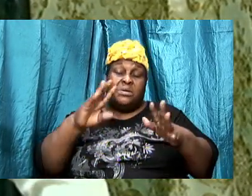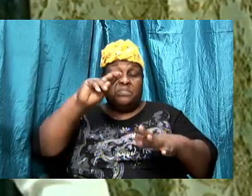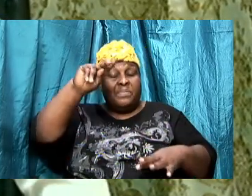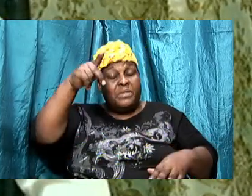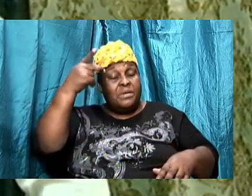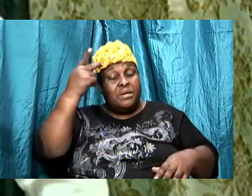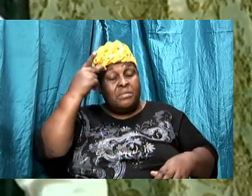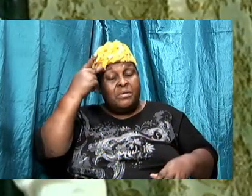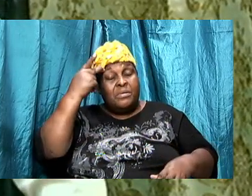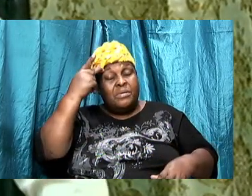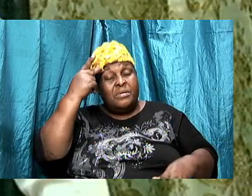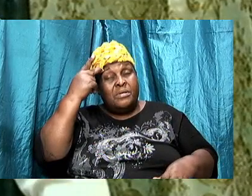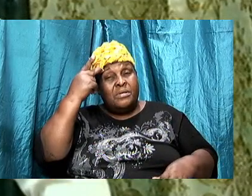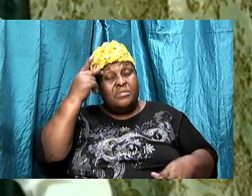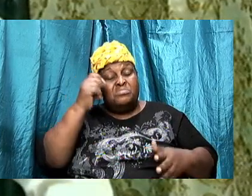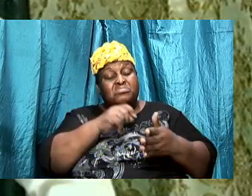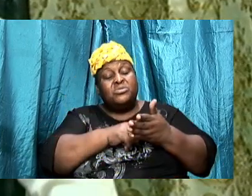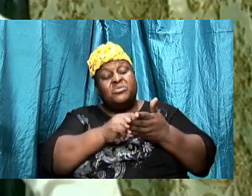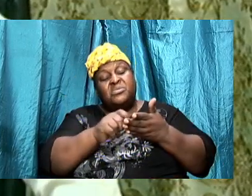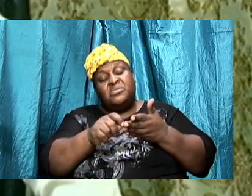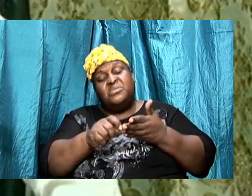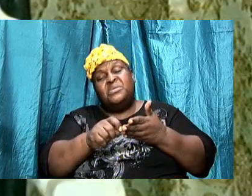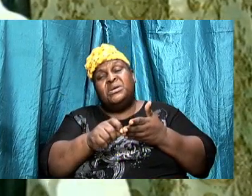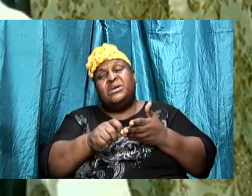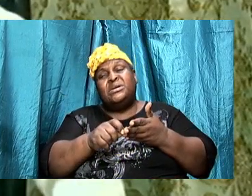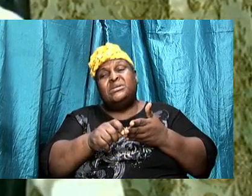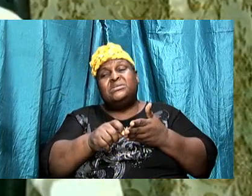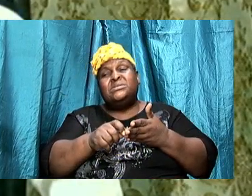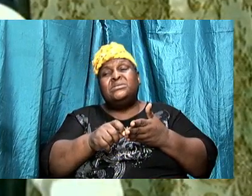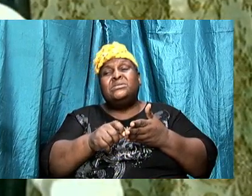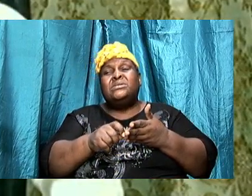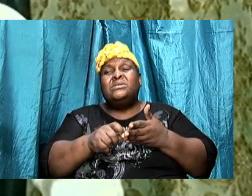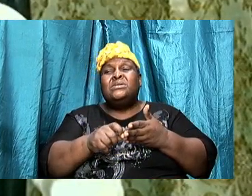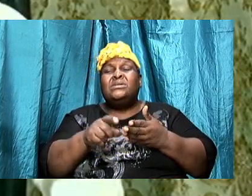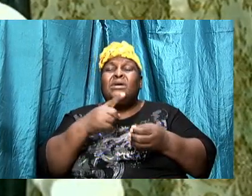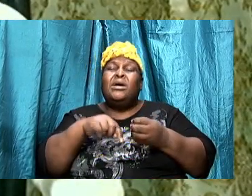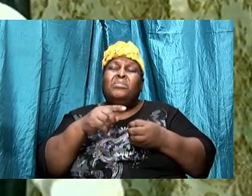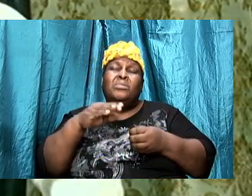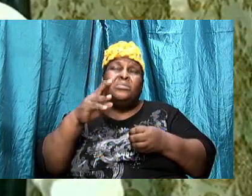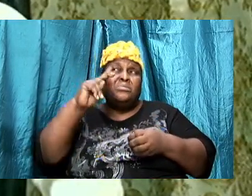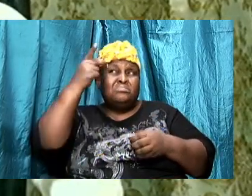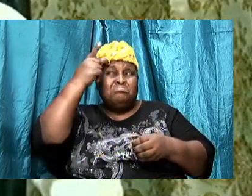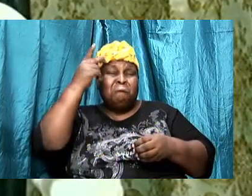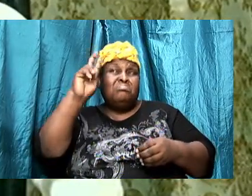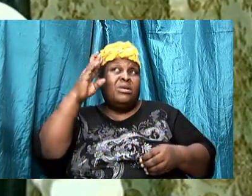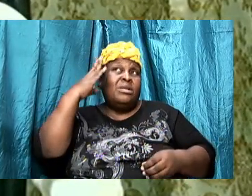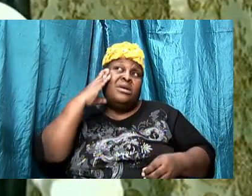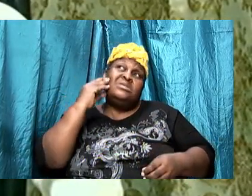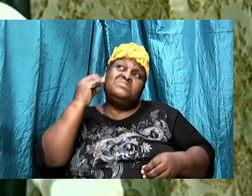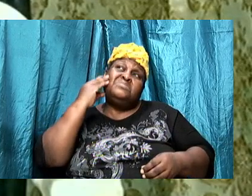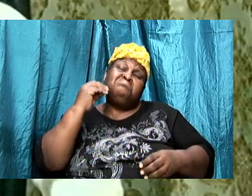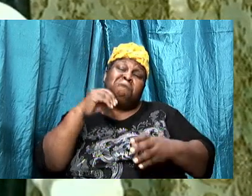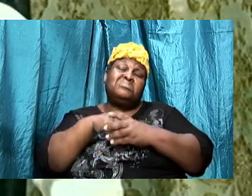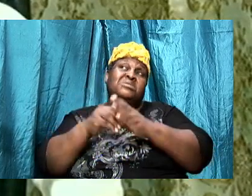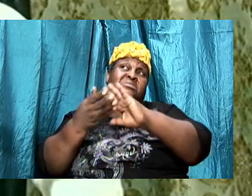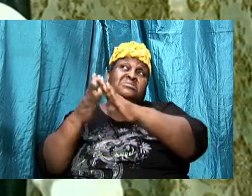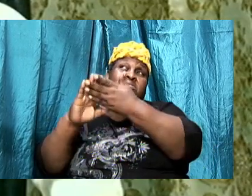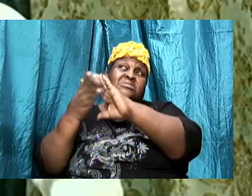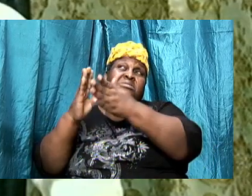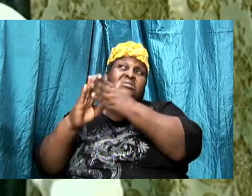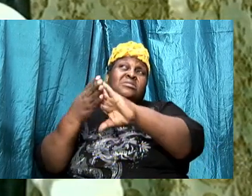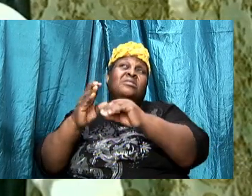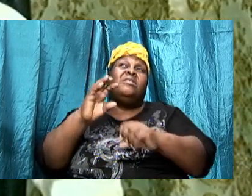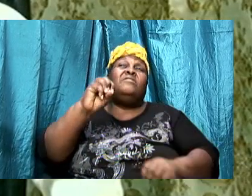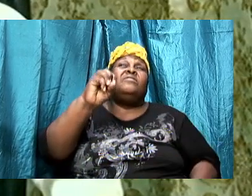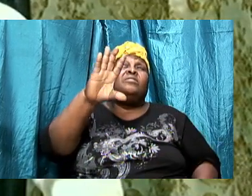know, was writing in terms of his experience in the city of Corinth. And he went